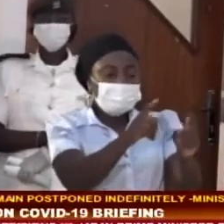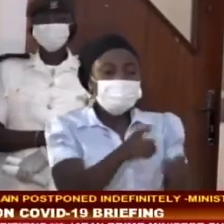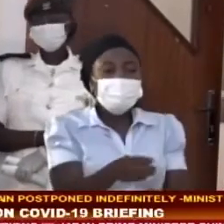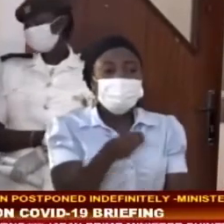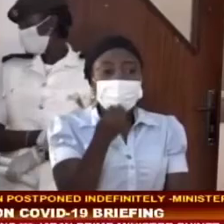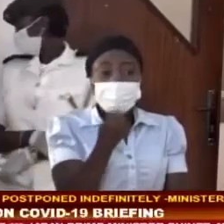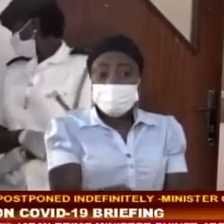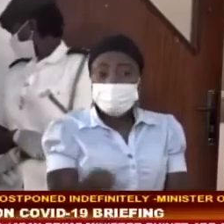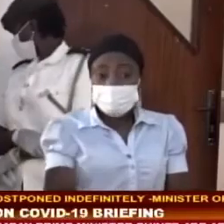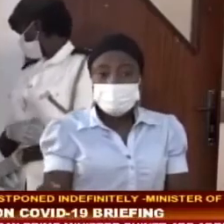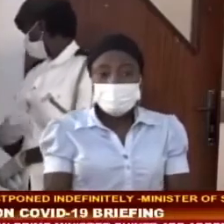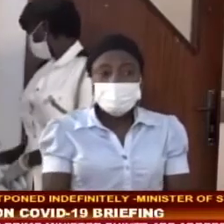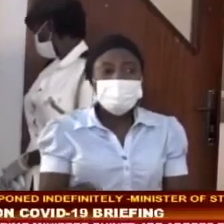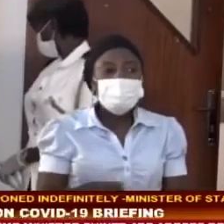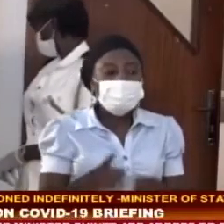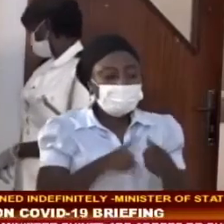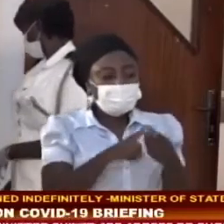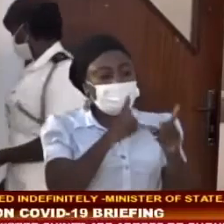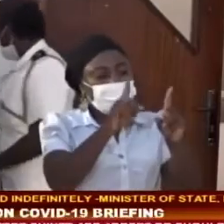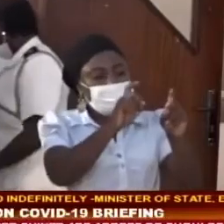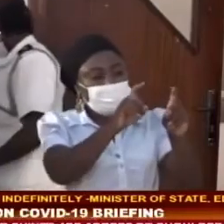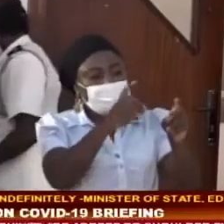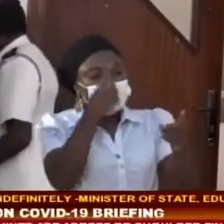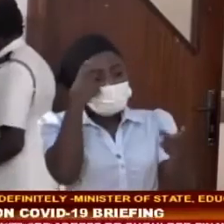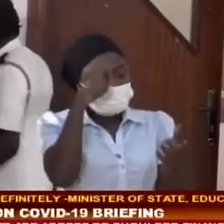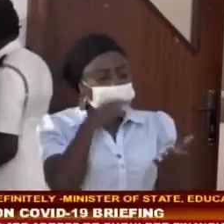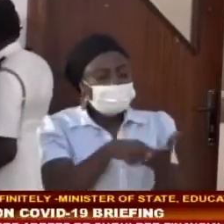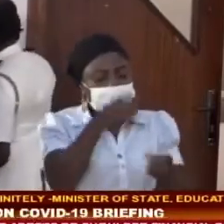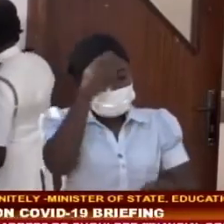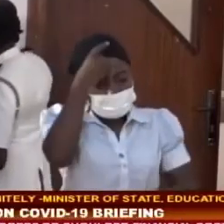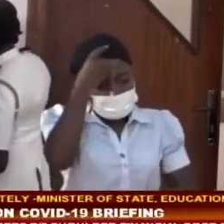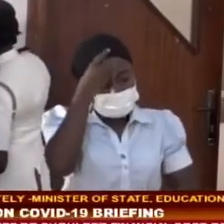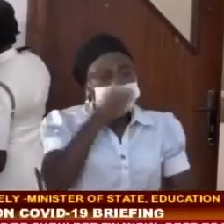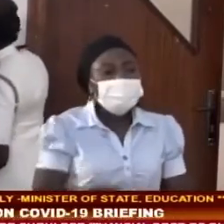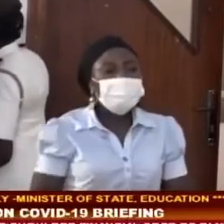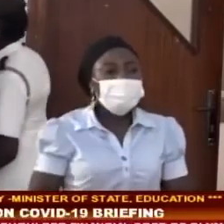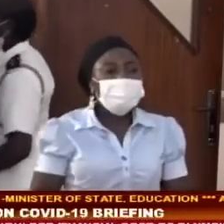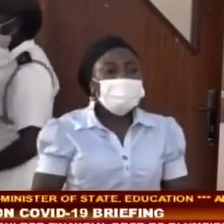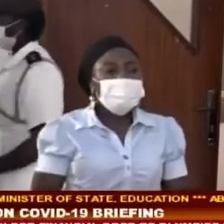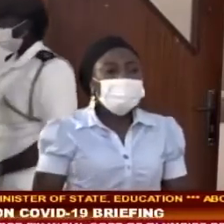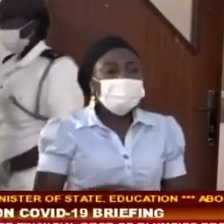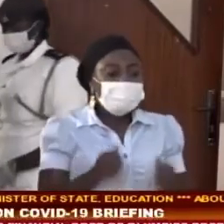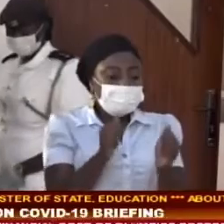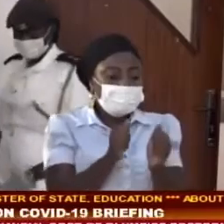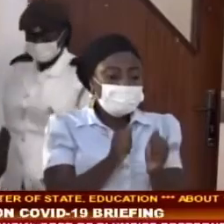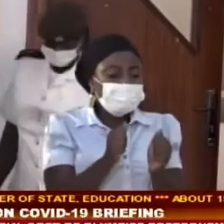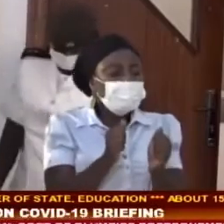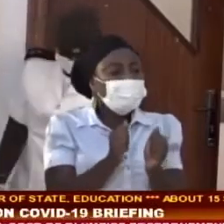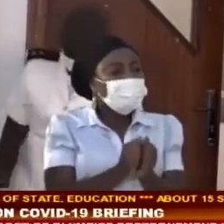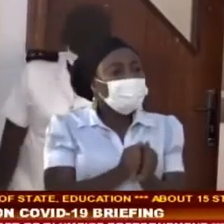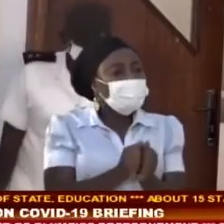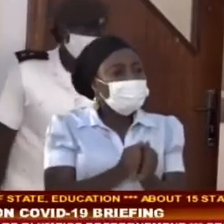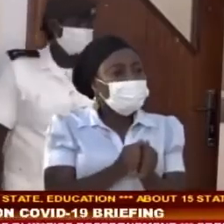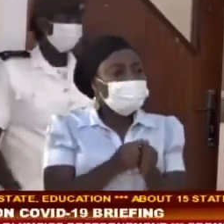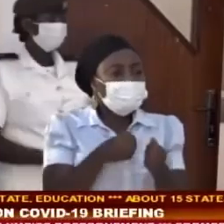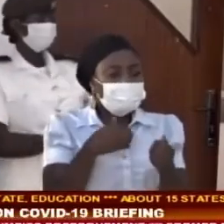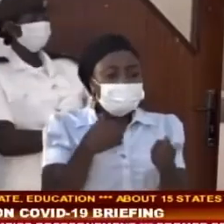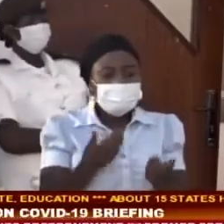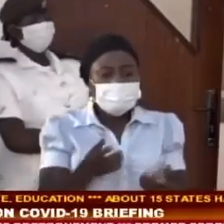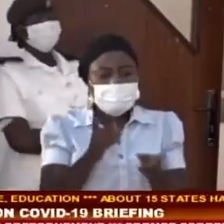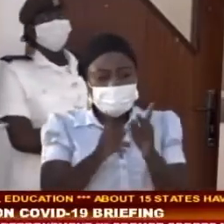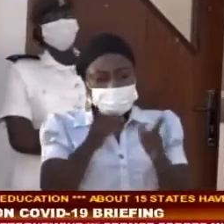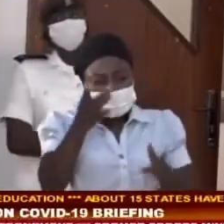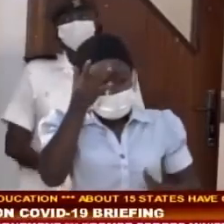at the moment to test for COVID-19. With the preponderance of cases at the